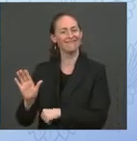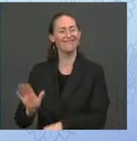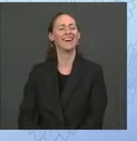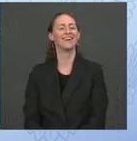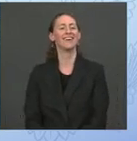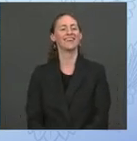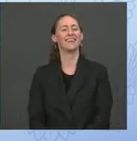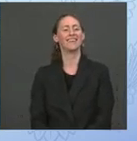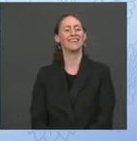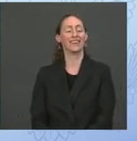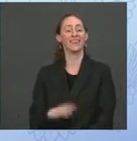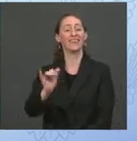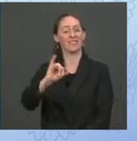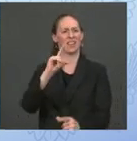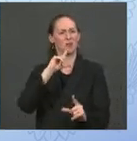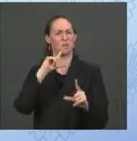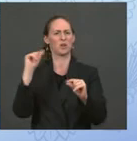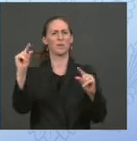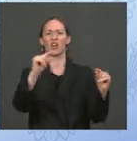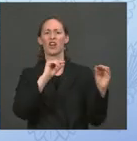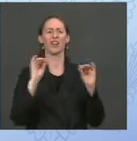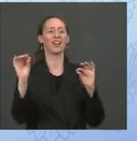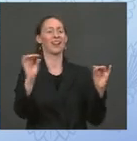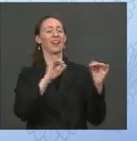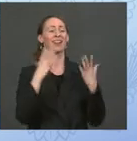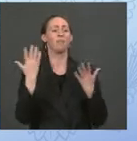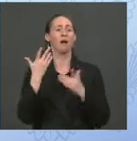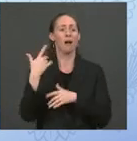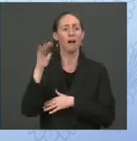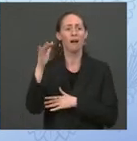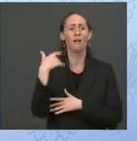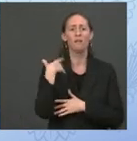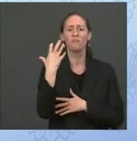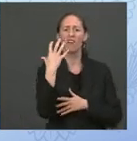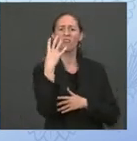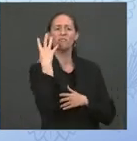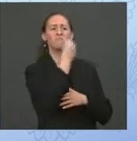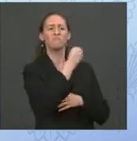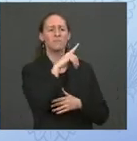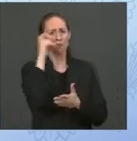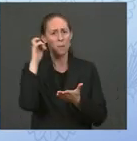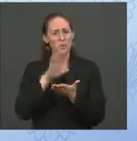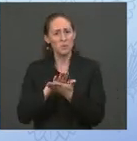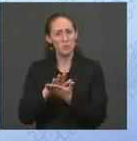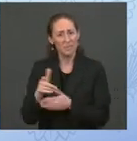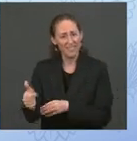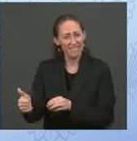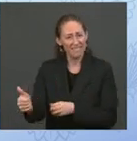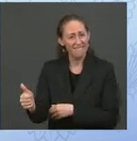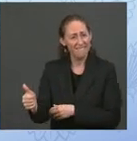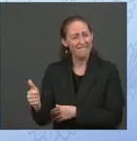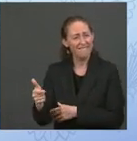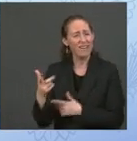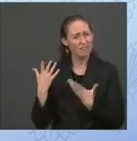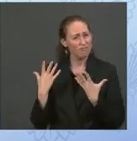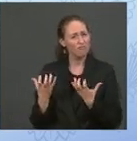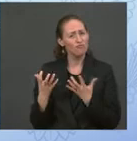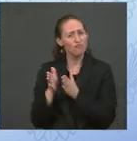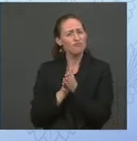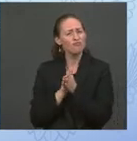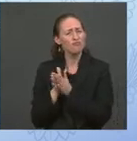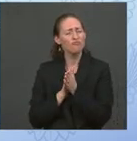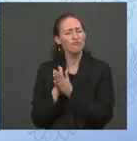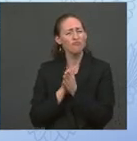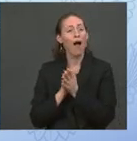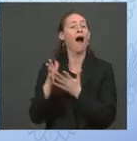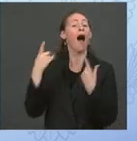also requested to go to summer school as a young student. Now as a teacher, Tabitha has brought that love of learning